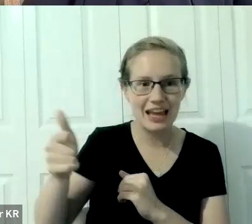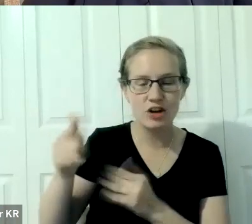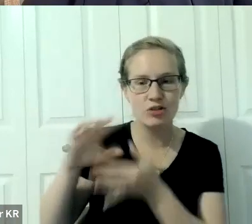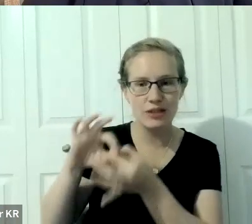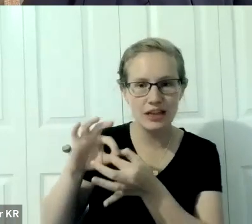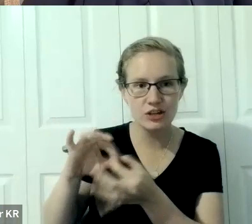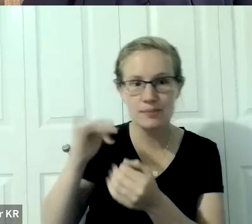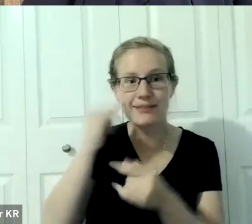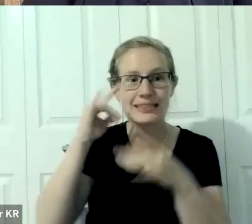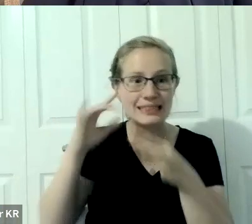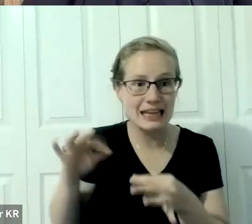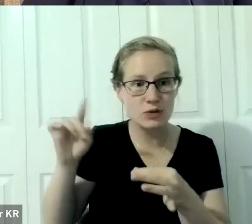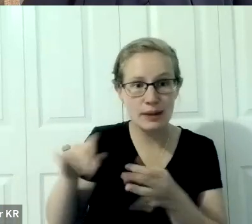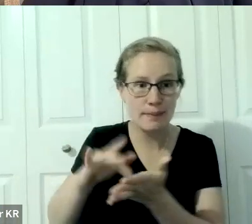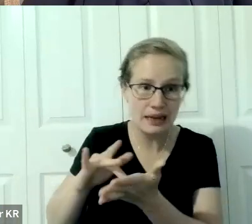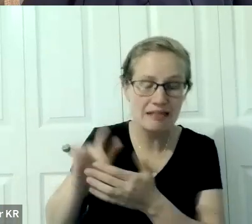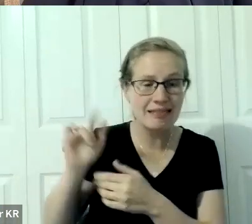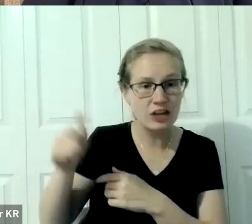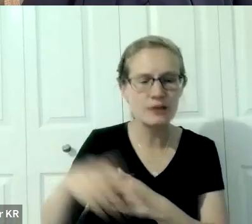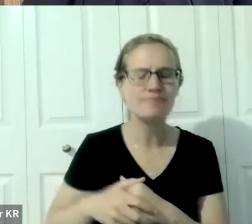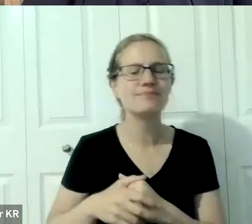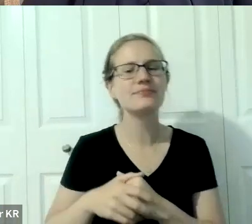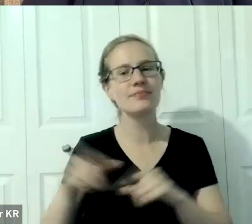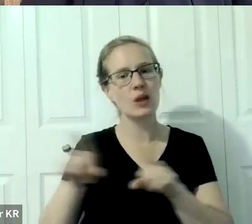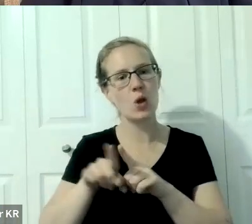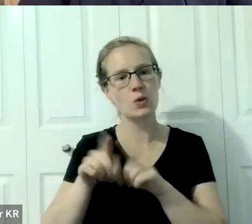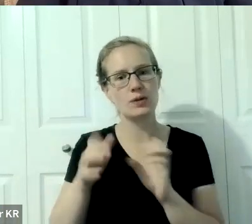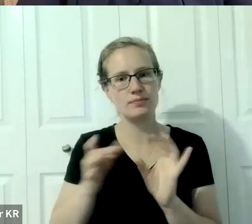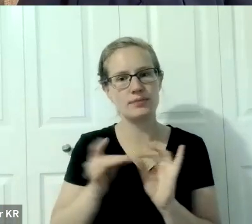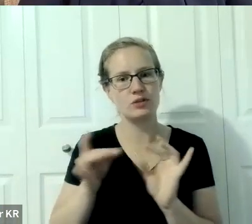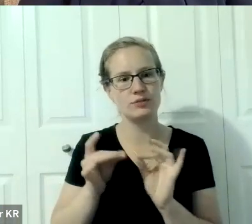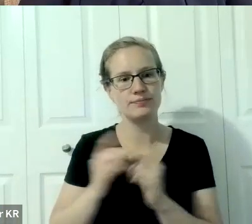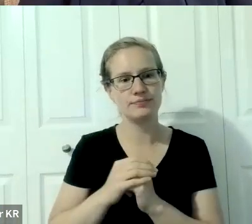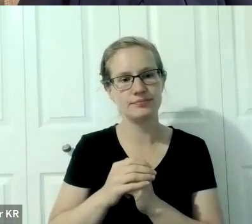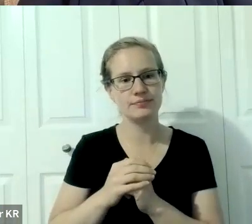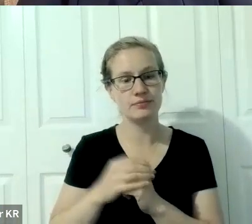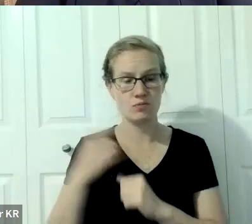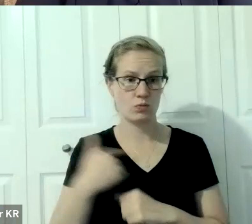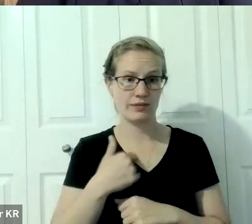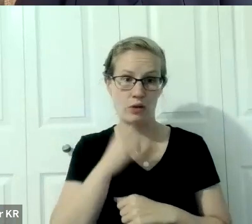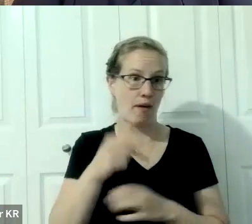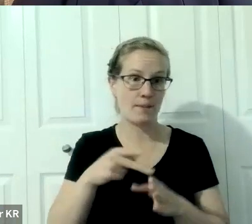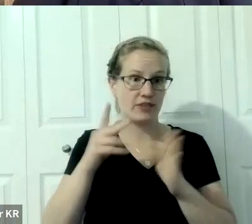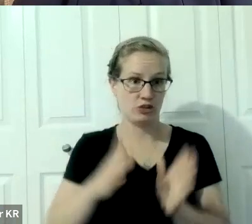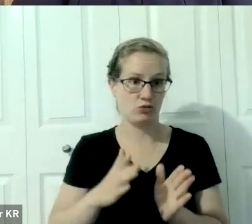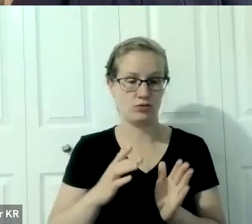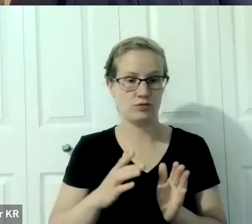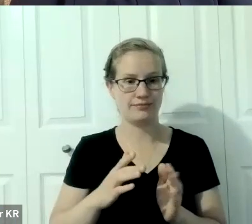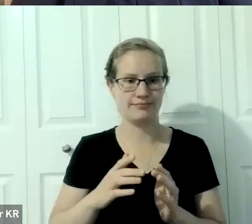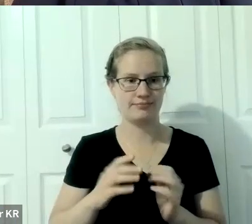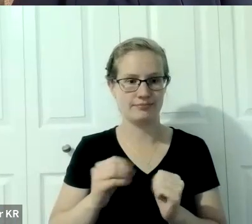relationship if it's decided it's needed. And the other thing I wanted to touch upon is that those of us that are not clinicians, and I'm sure